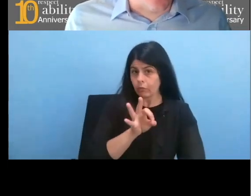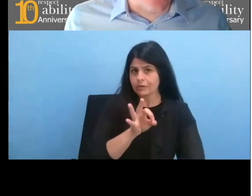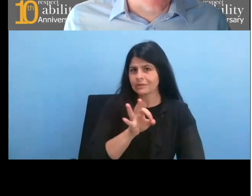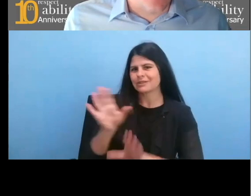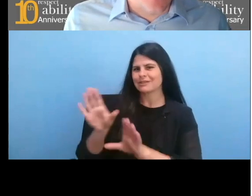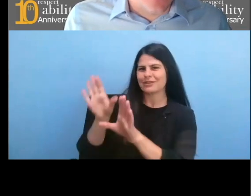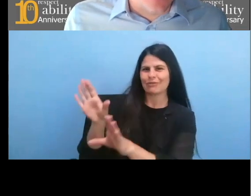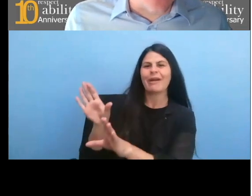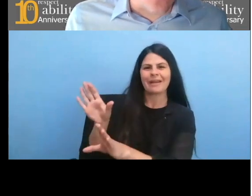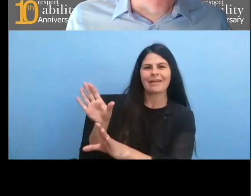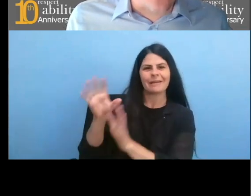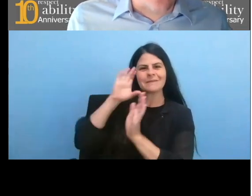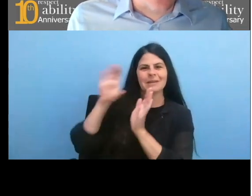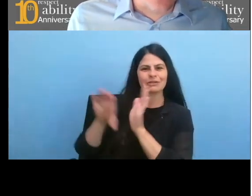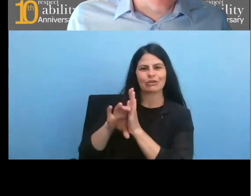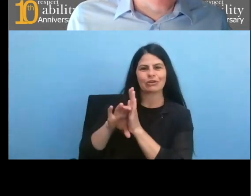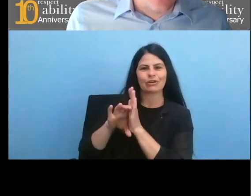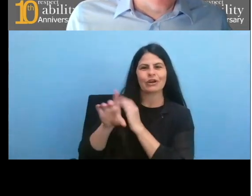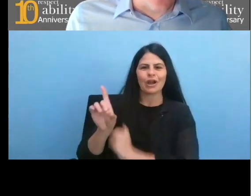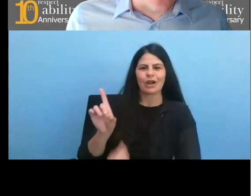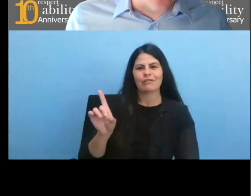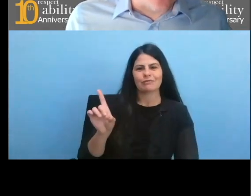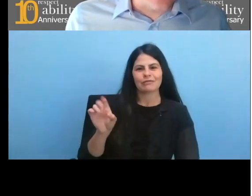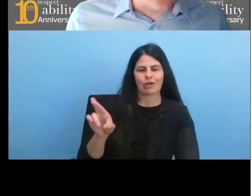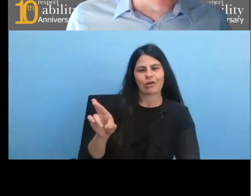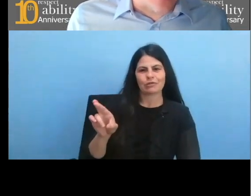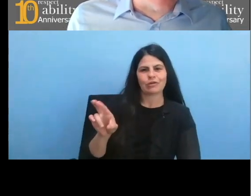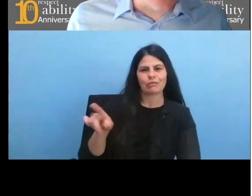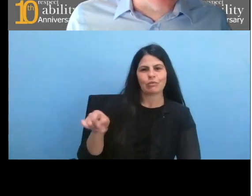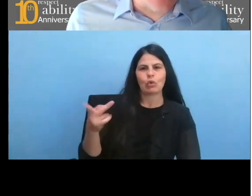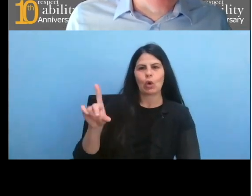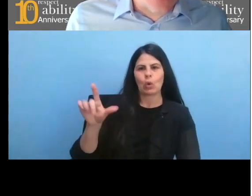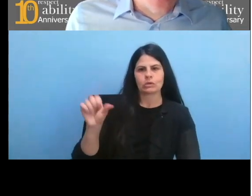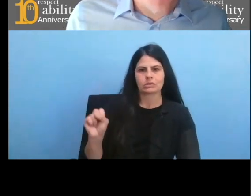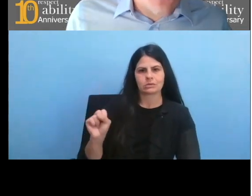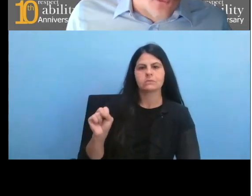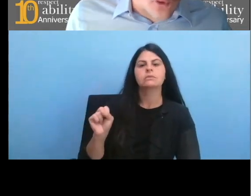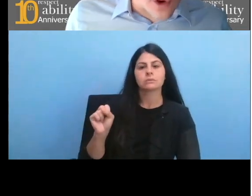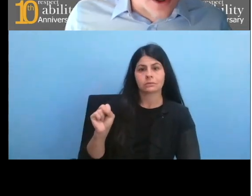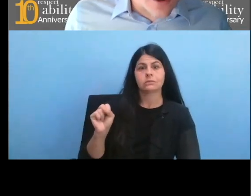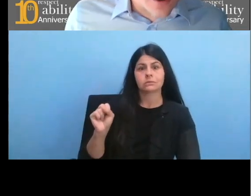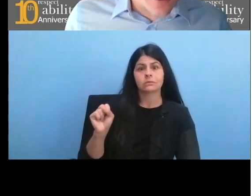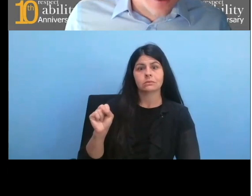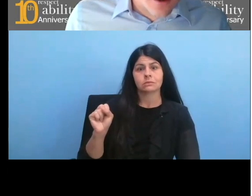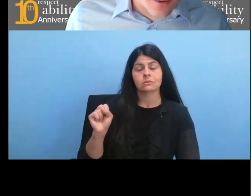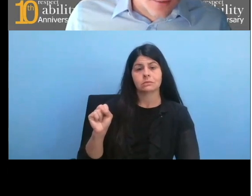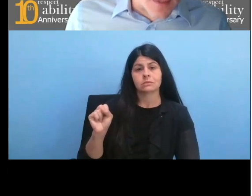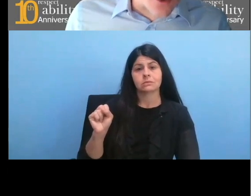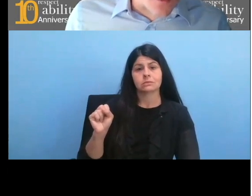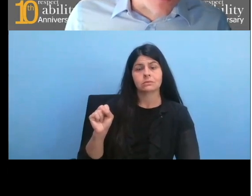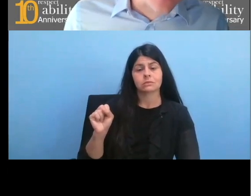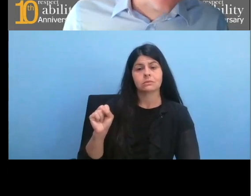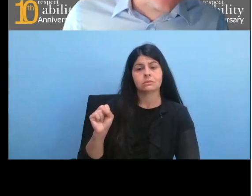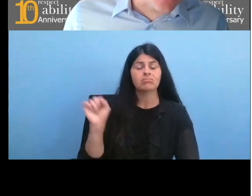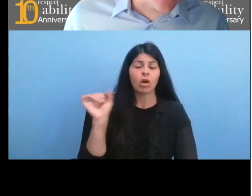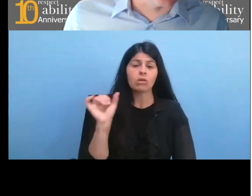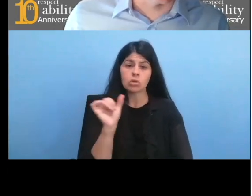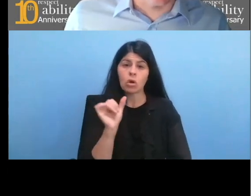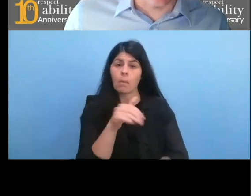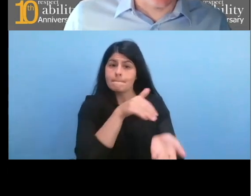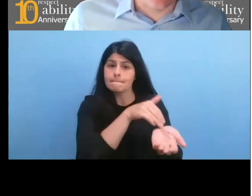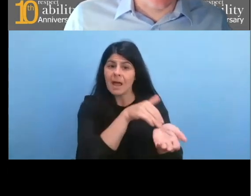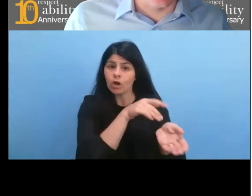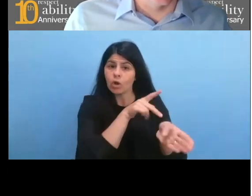Dr. Poullos. In the workforce, there are also accommodations for medical professionals that